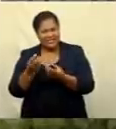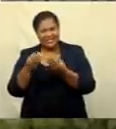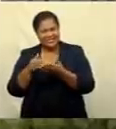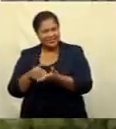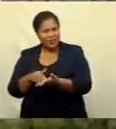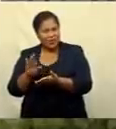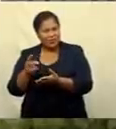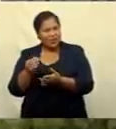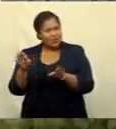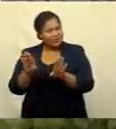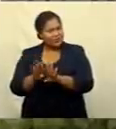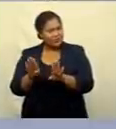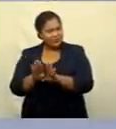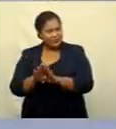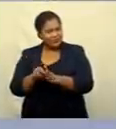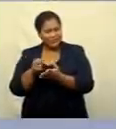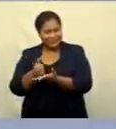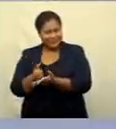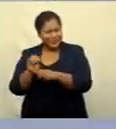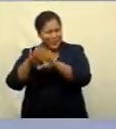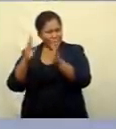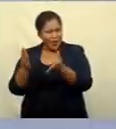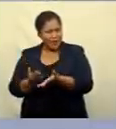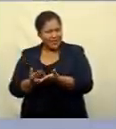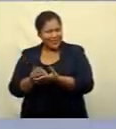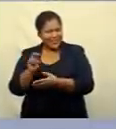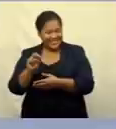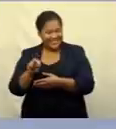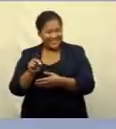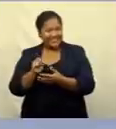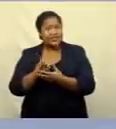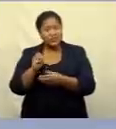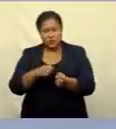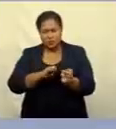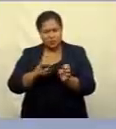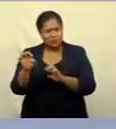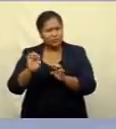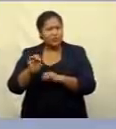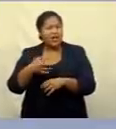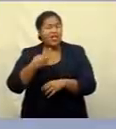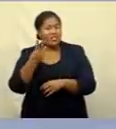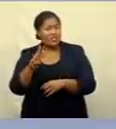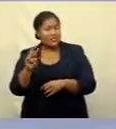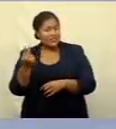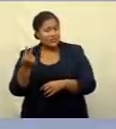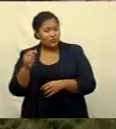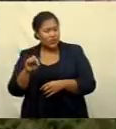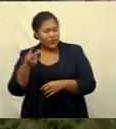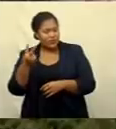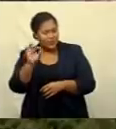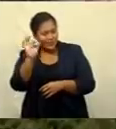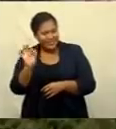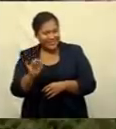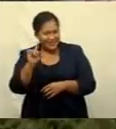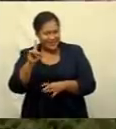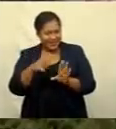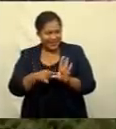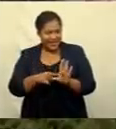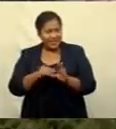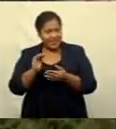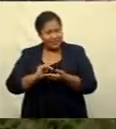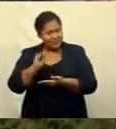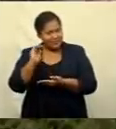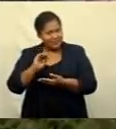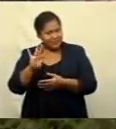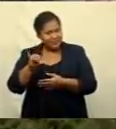lift global demand. Numbers out Tuesday showed exports up 32.2% on the year. That's higher than